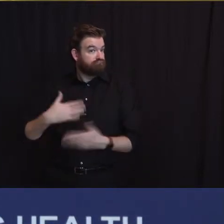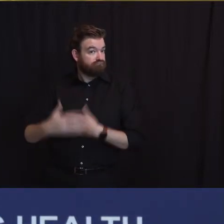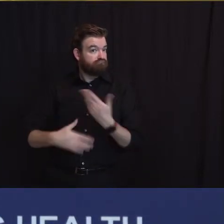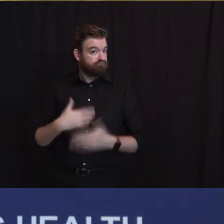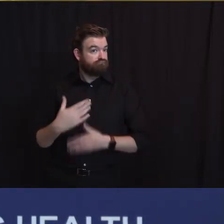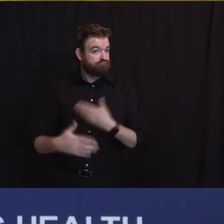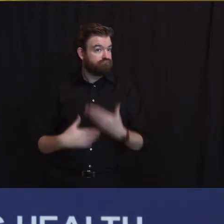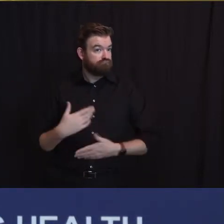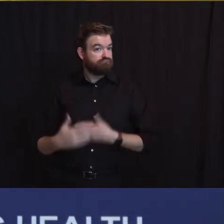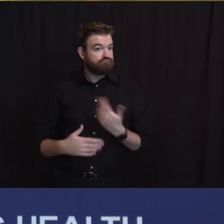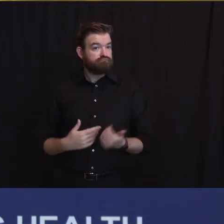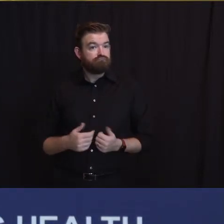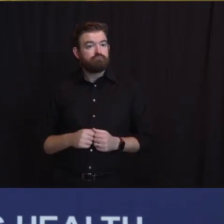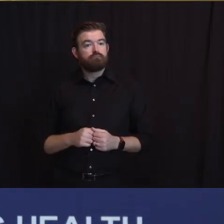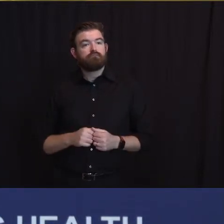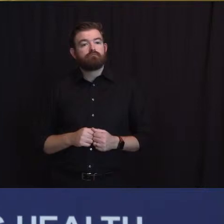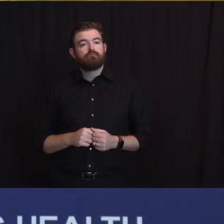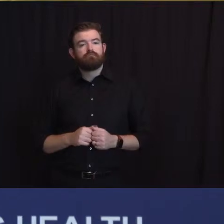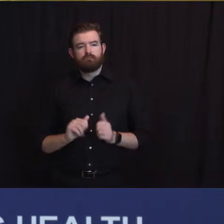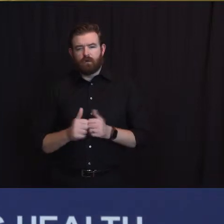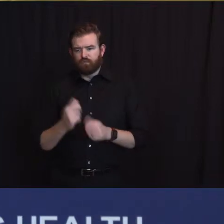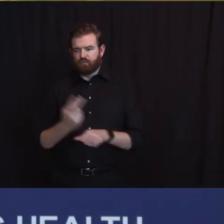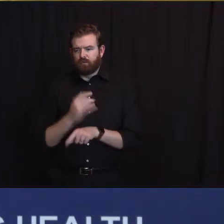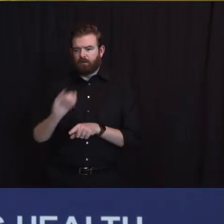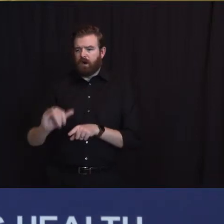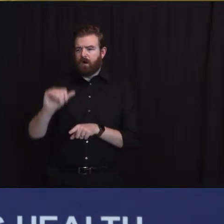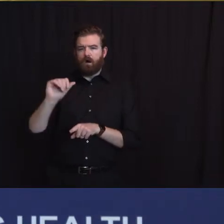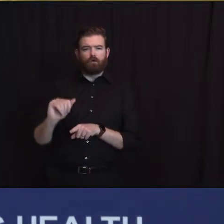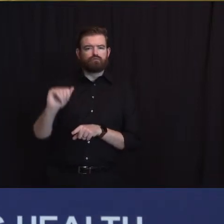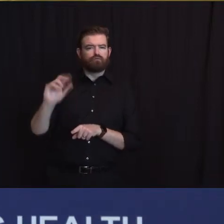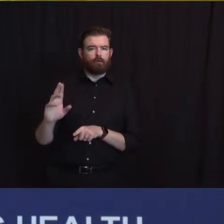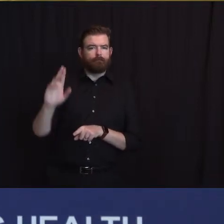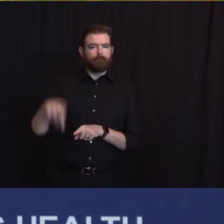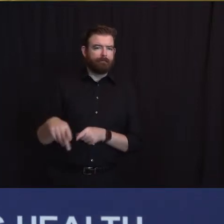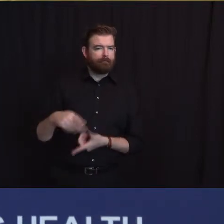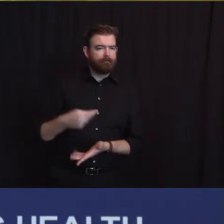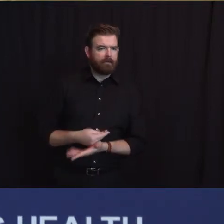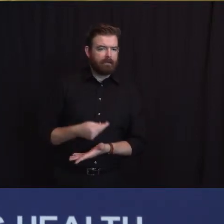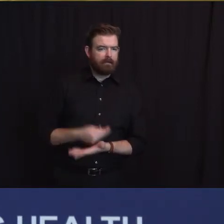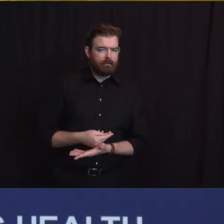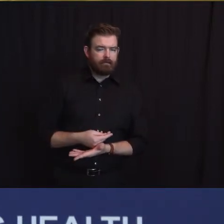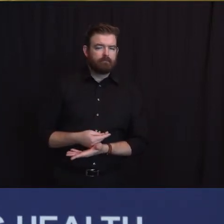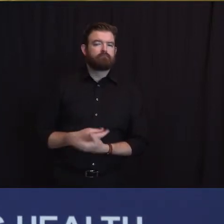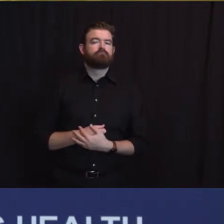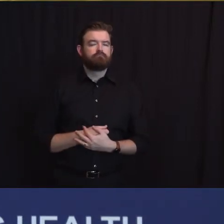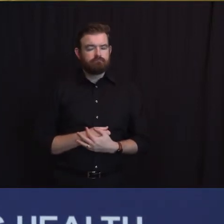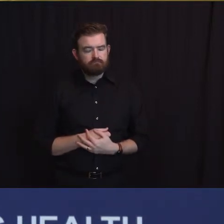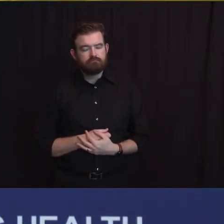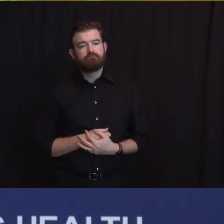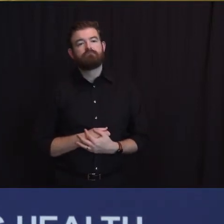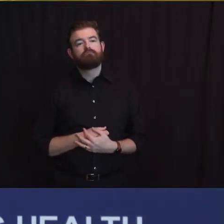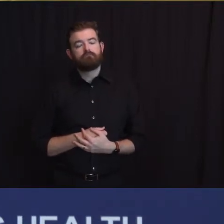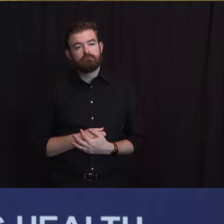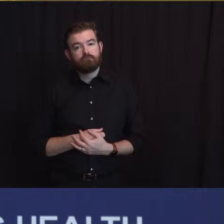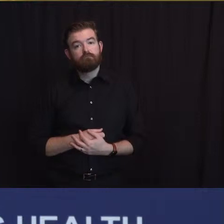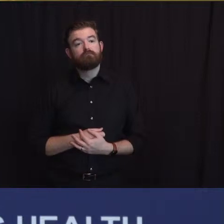Relief Plan monies. I'm going to ask, if I